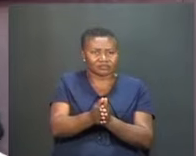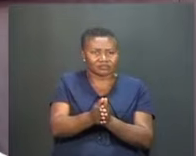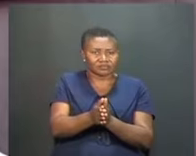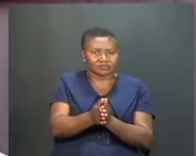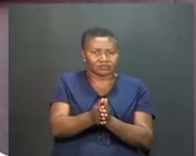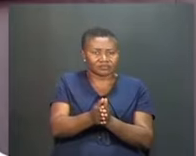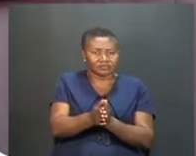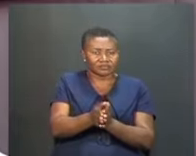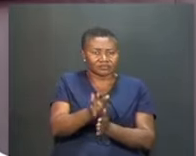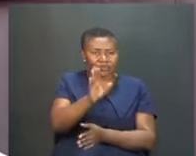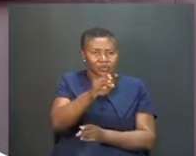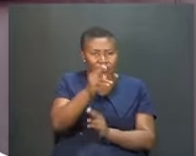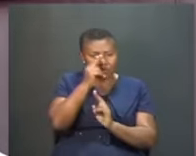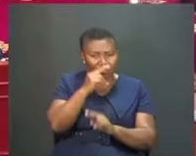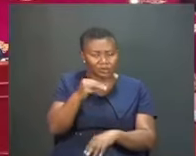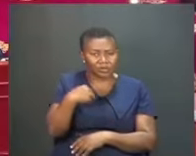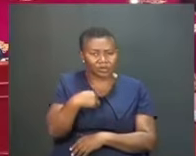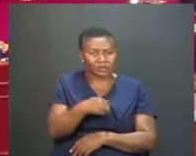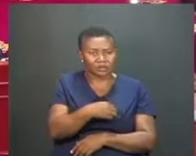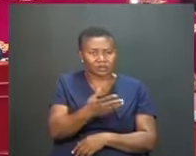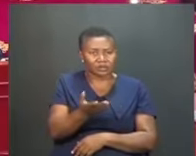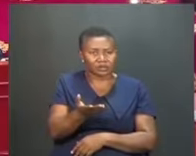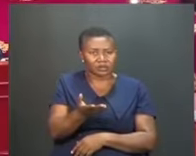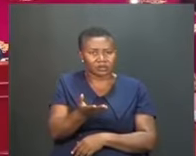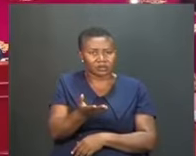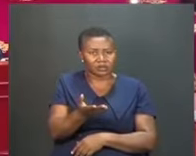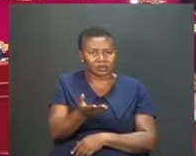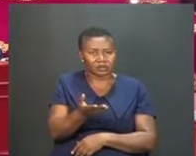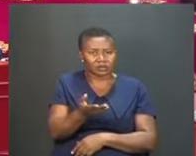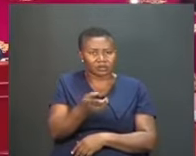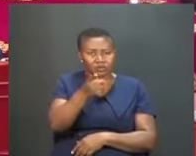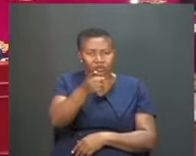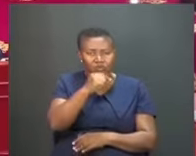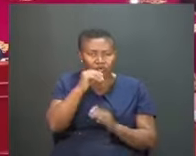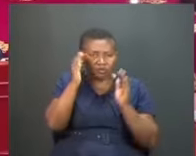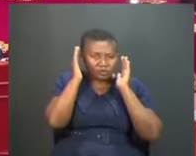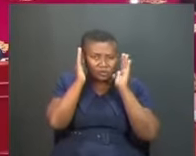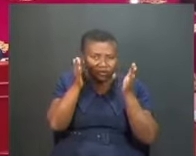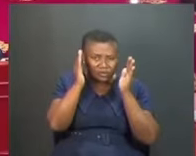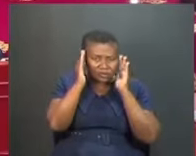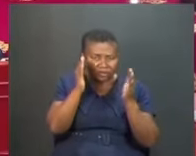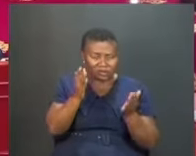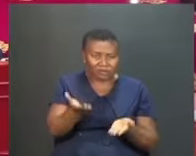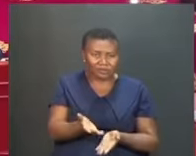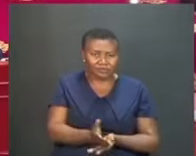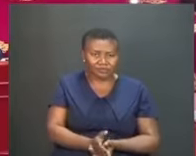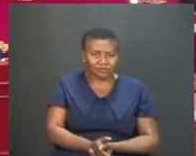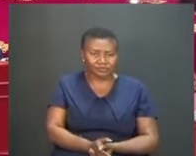Honorable member, maybe you were not paying attention.